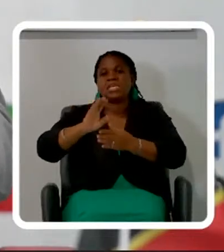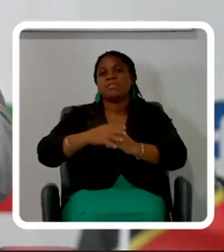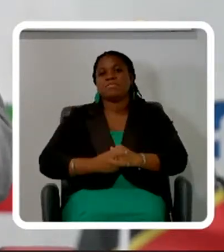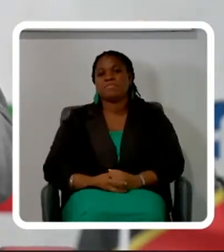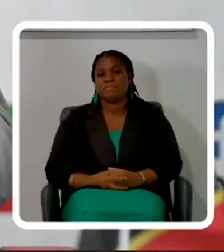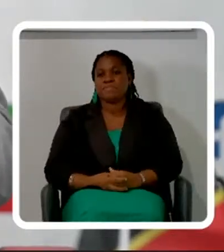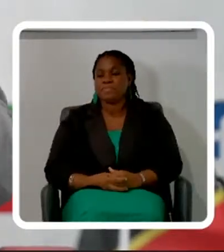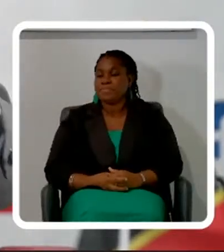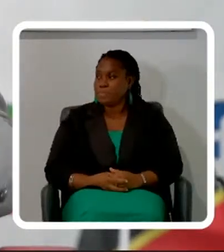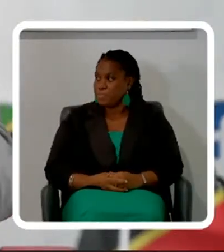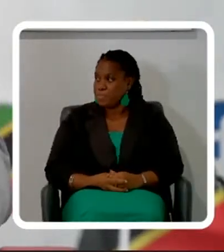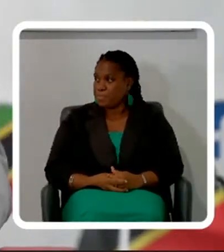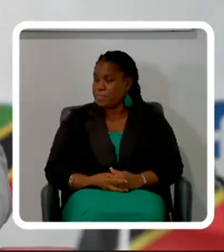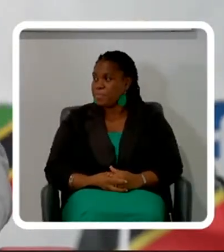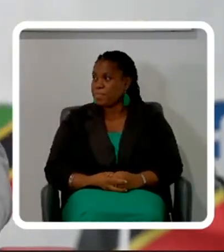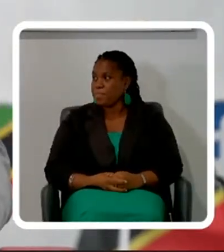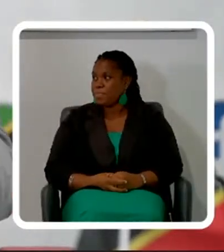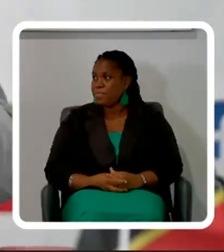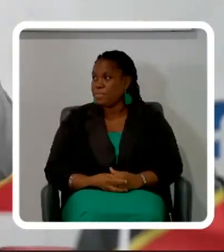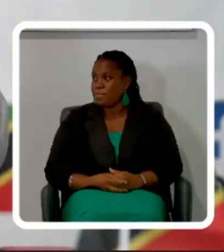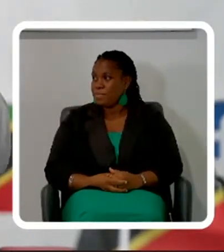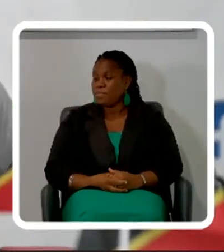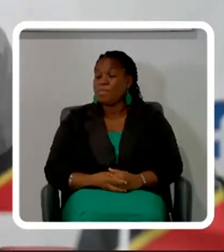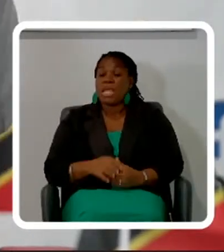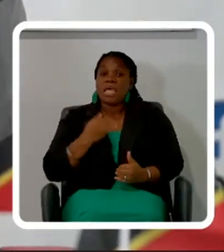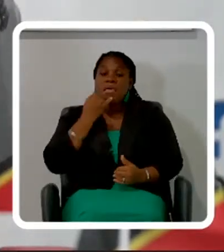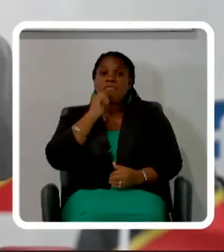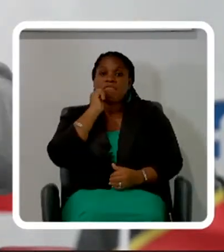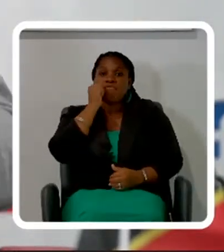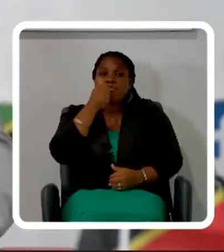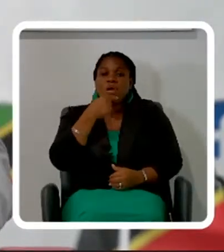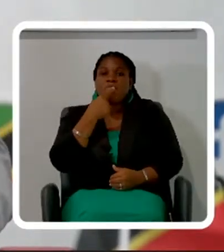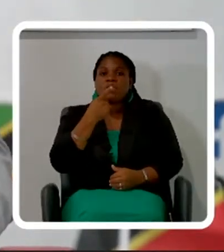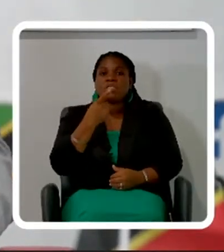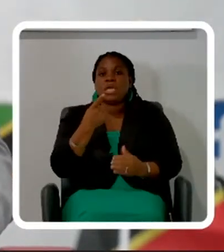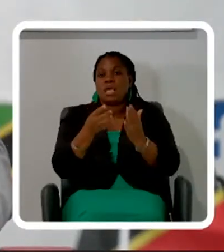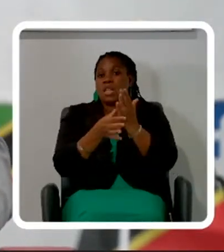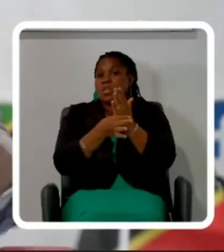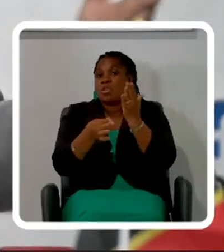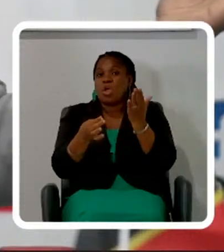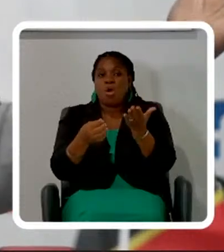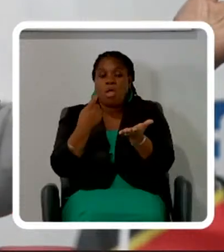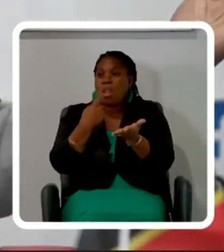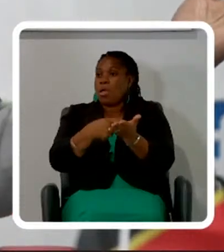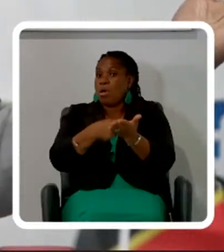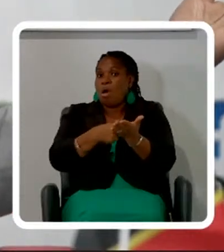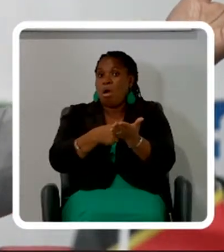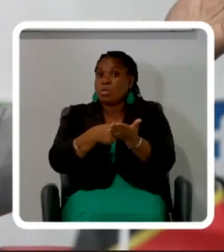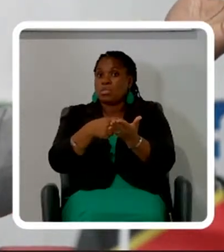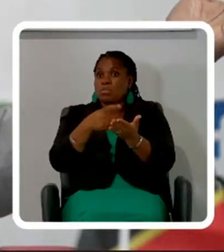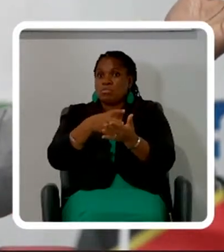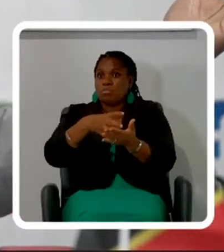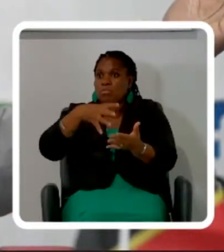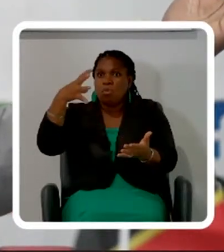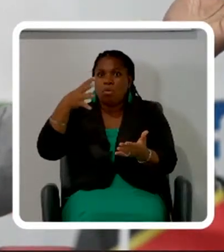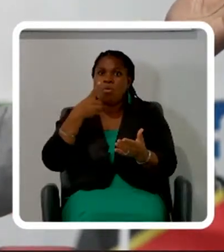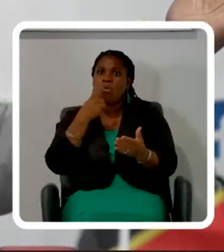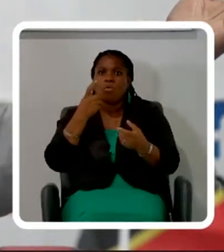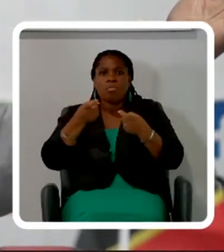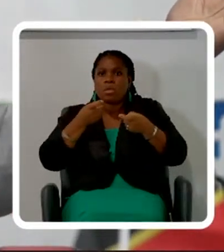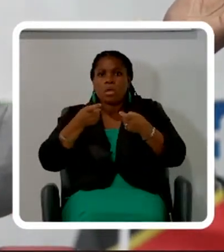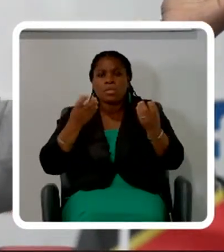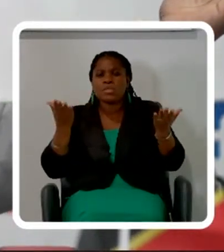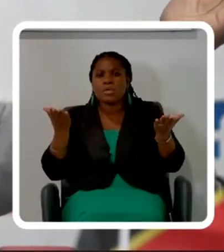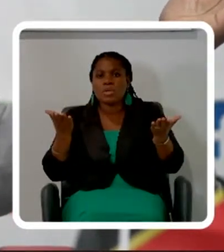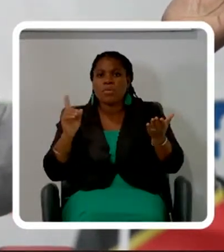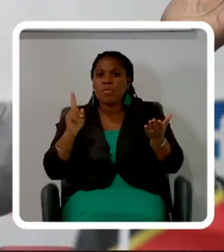to manage the vulnerability of any country. If tomorrow they said the oil cost gone up twice as much, we have no control over that. We have